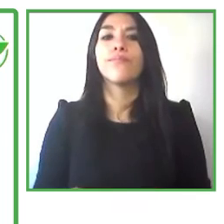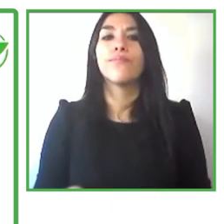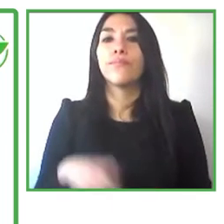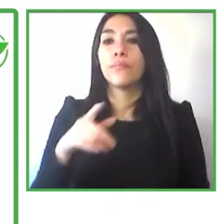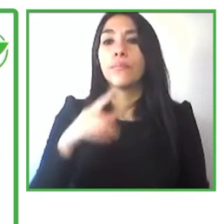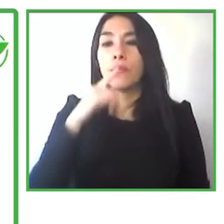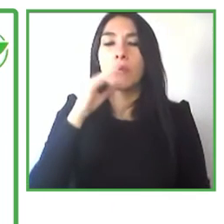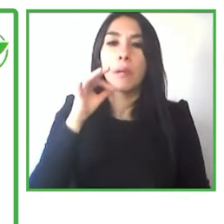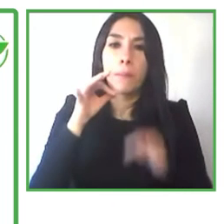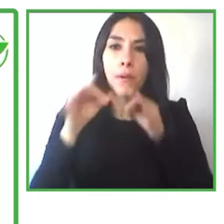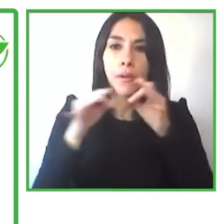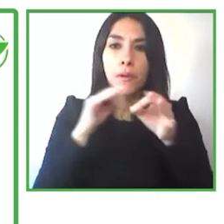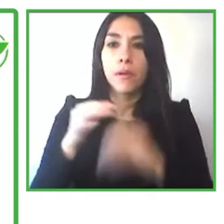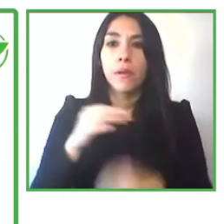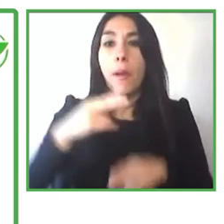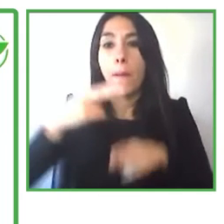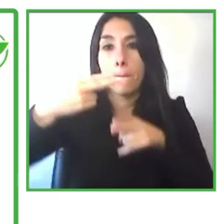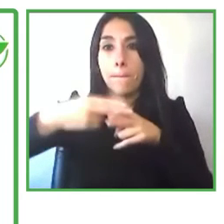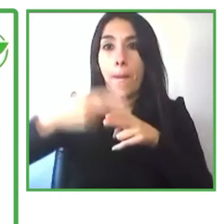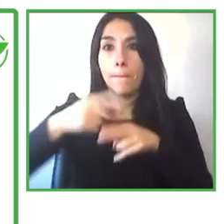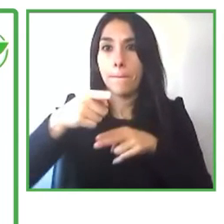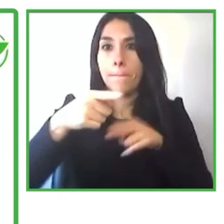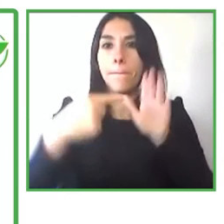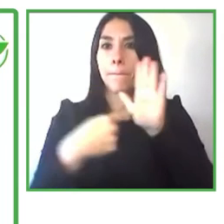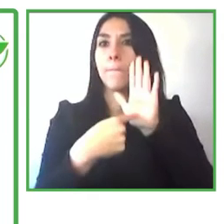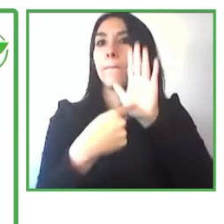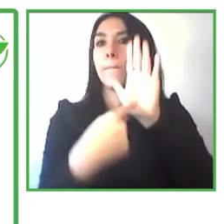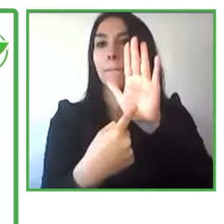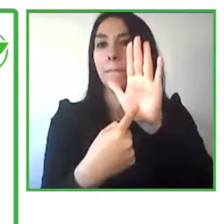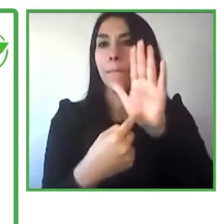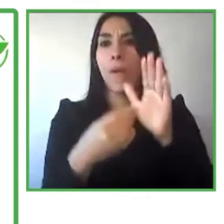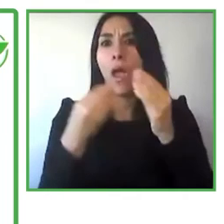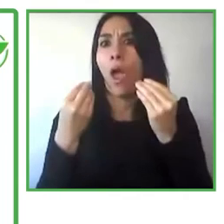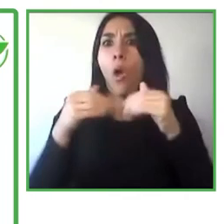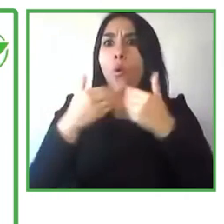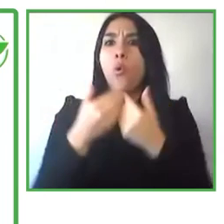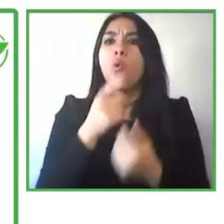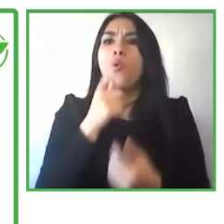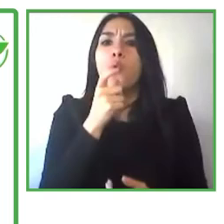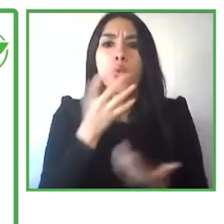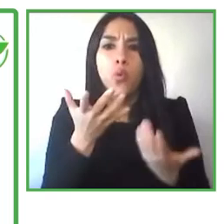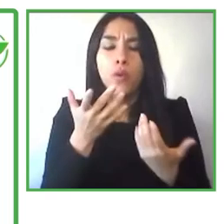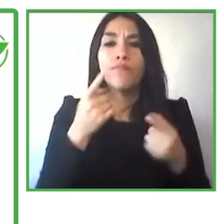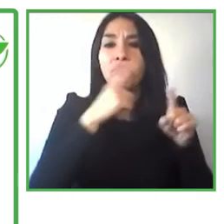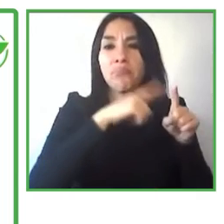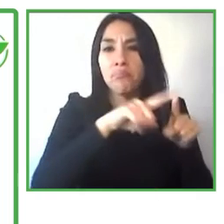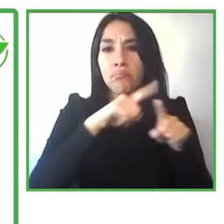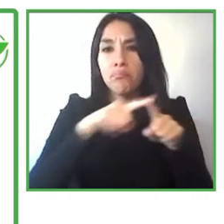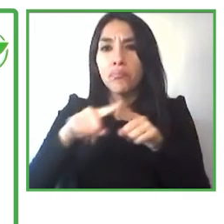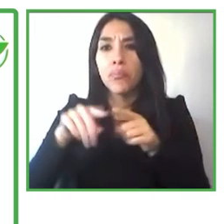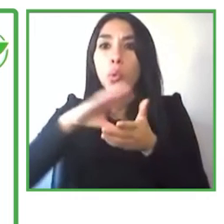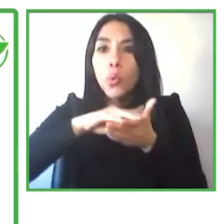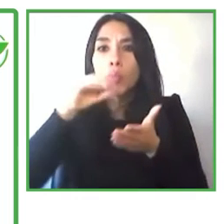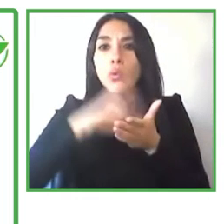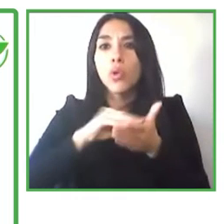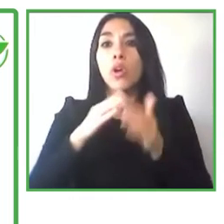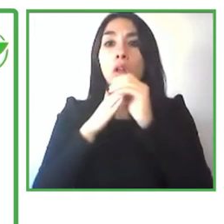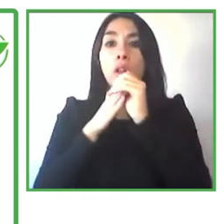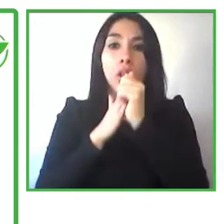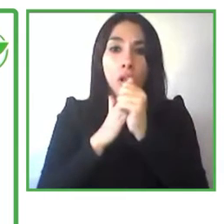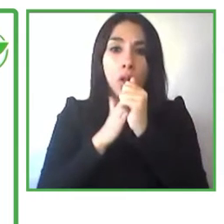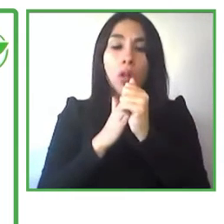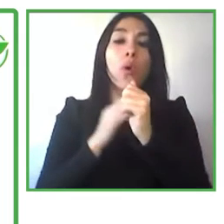other and sharing global leaders? Obviously, when face-to-face meetings were still kind of the default, we would